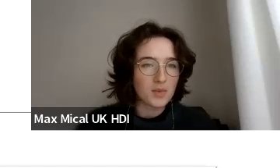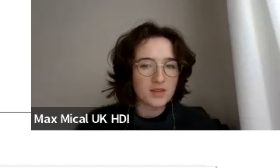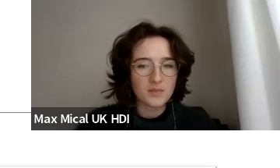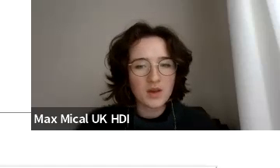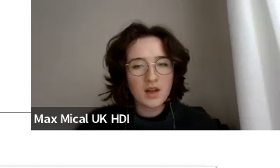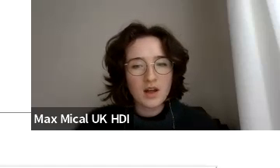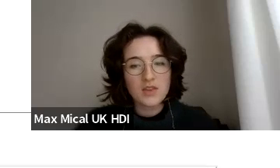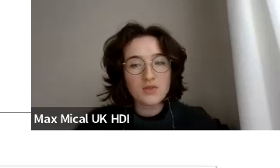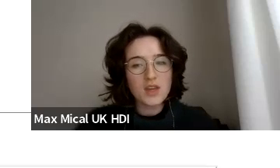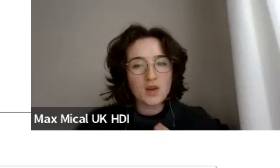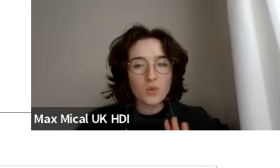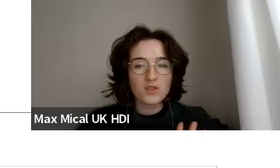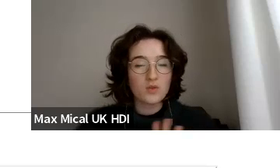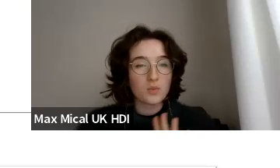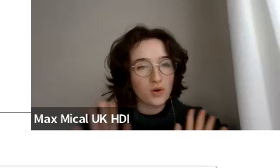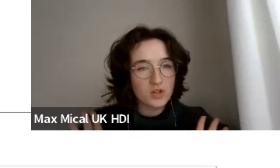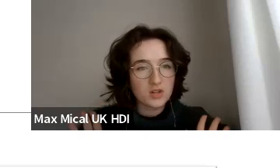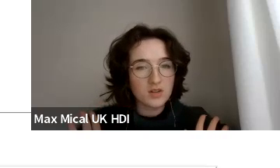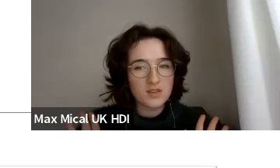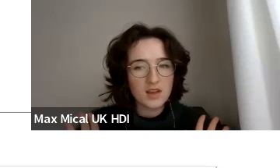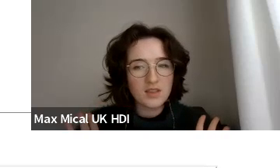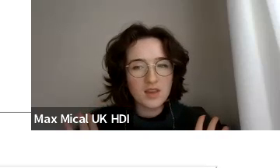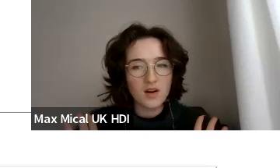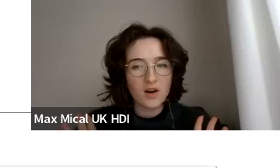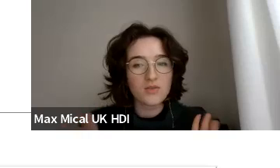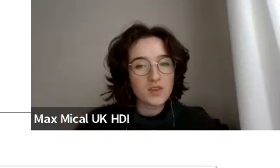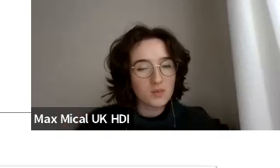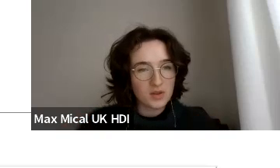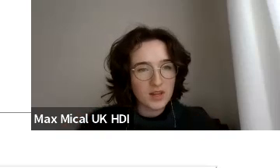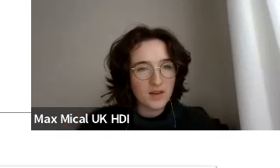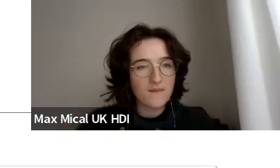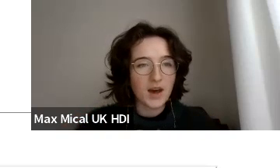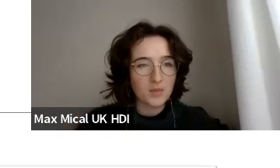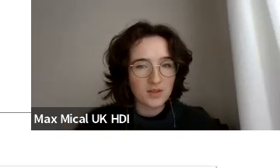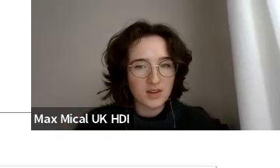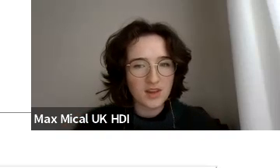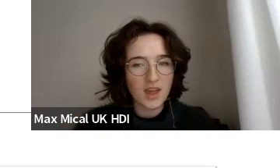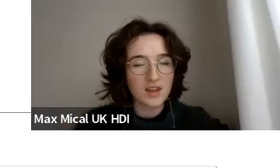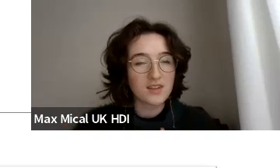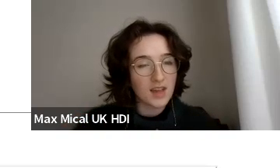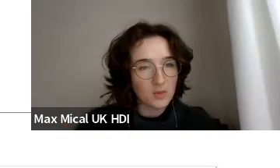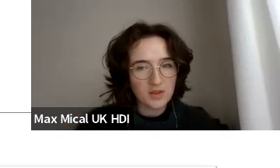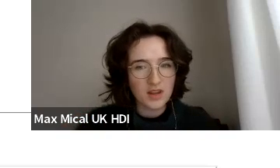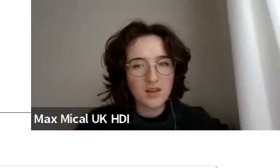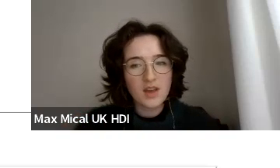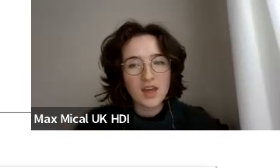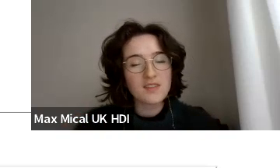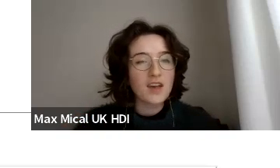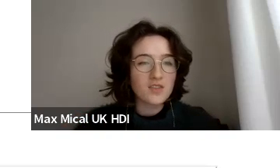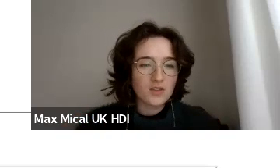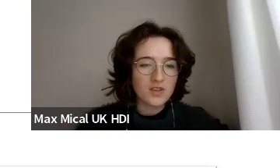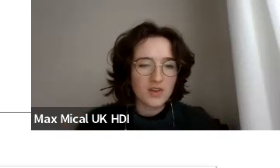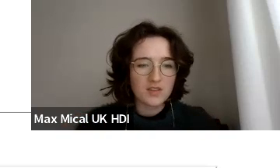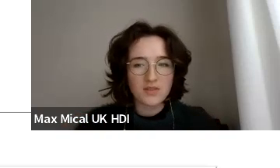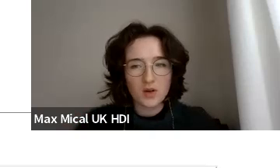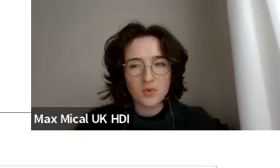and development. The three key words to approach design thinking are feasibility, viability, and desirability. It's